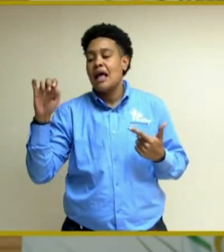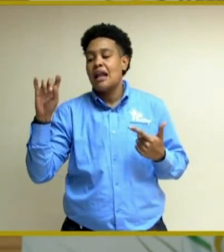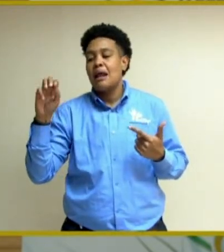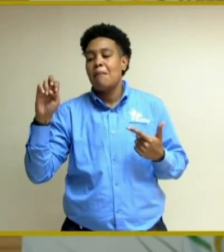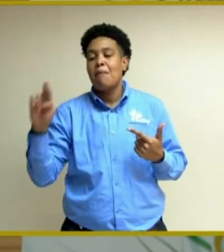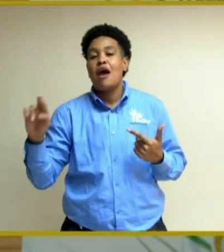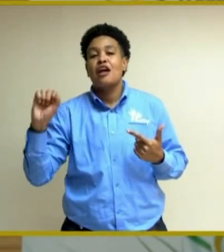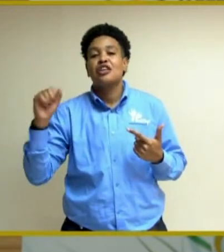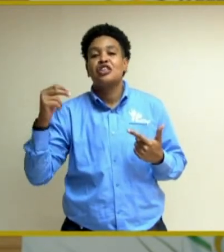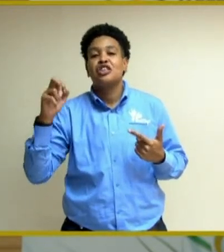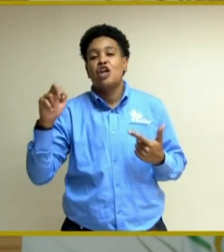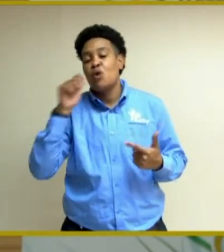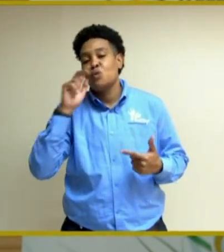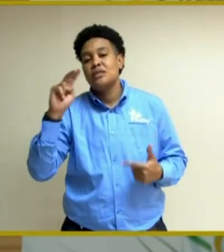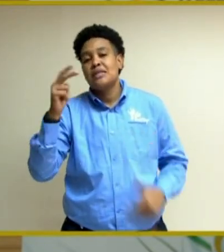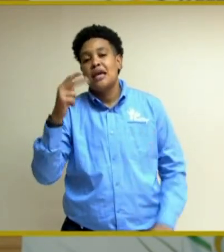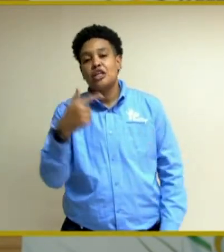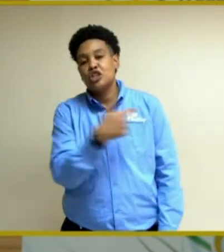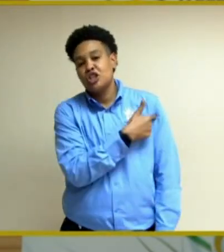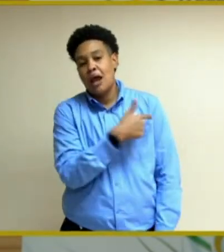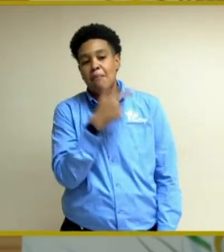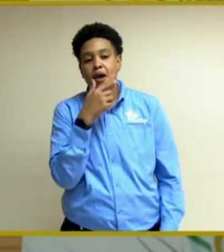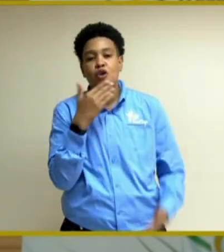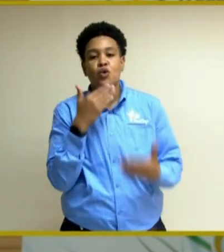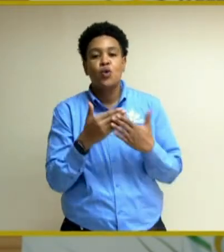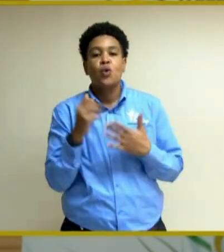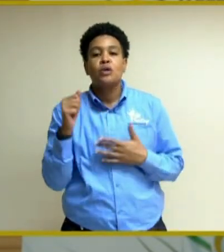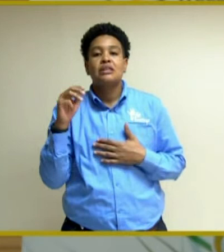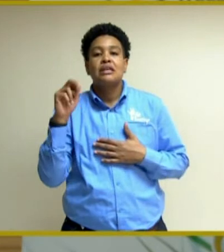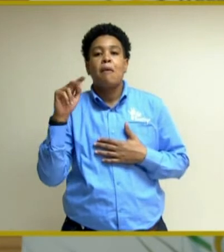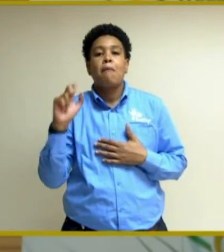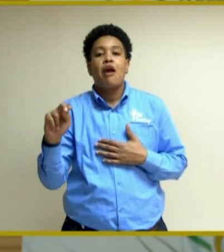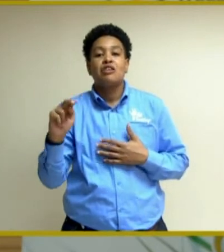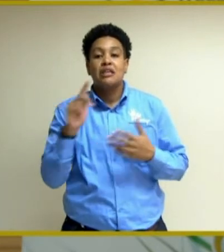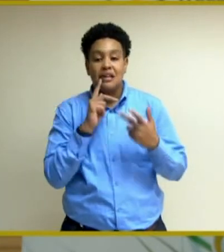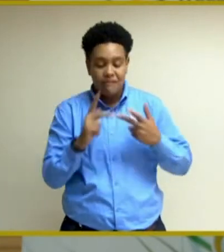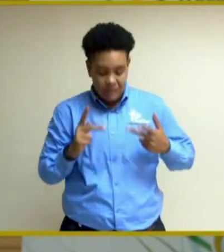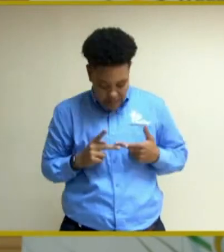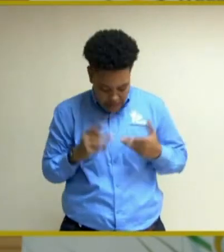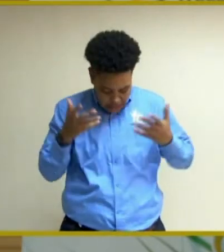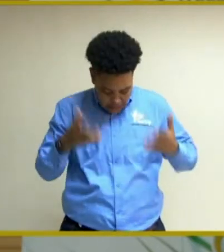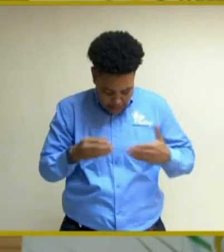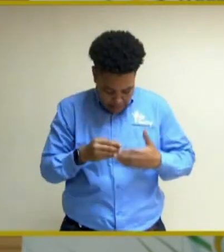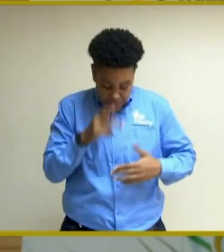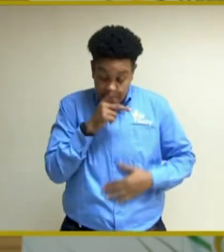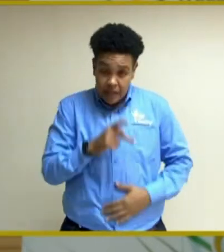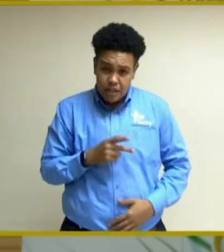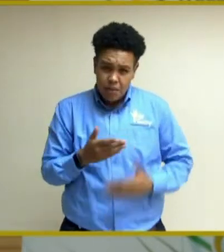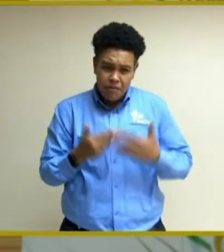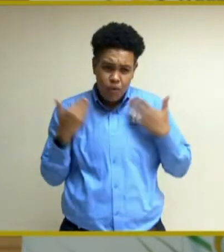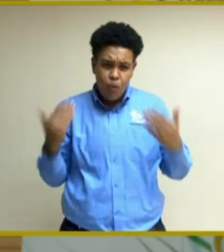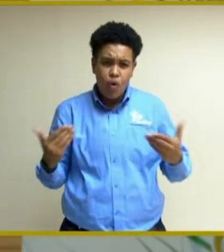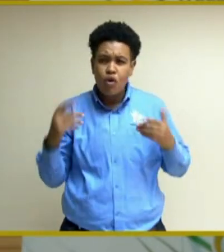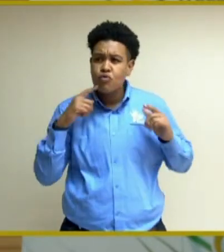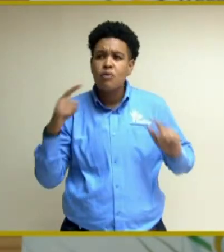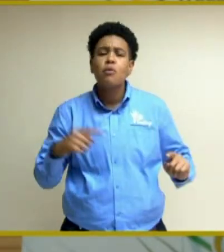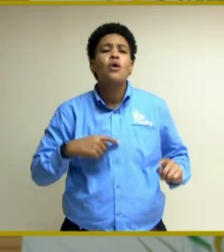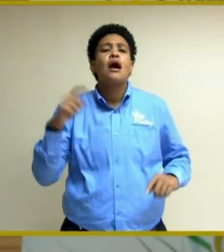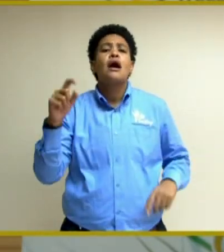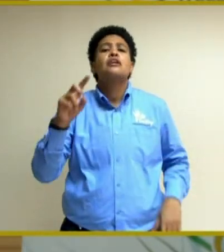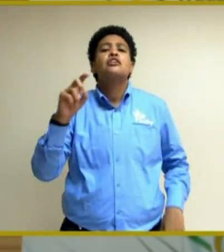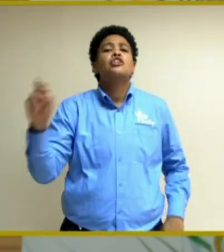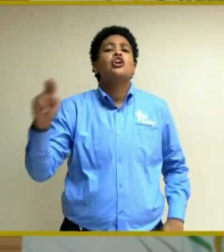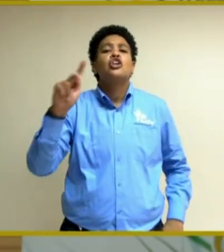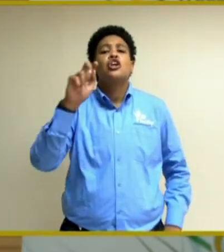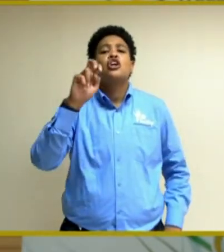jab at the Good Samaritan facility here in Kingston. But before we get into those reports, I'm going to ask Dr. Webster Carr,